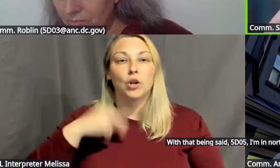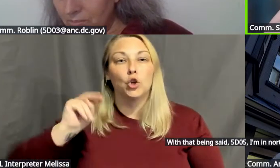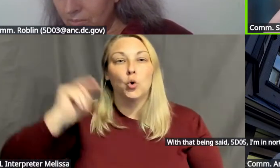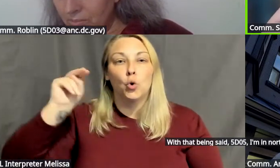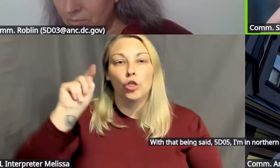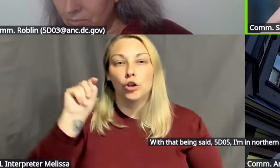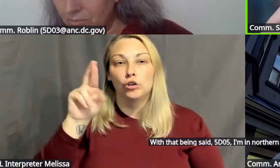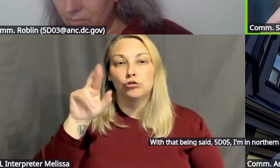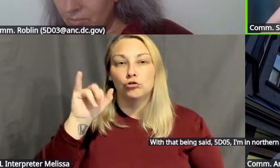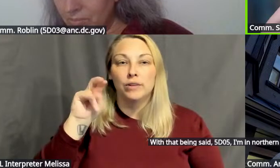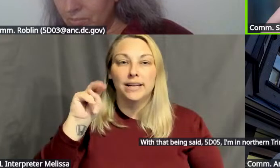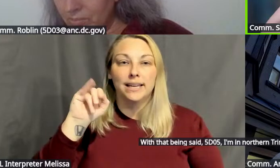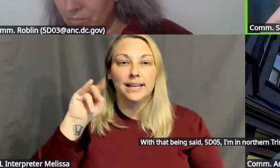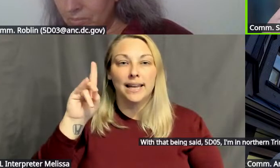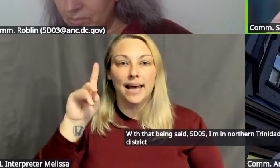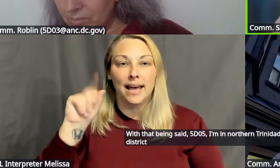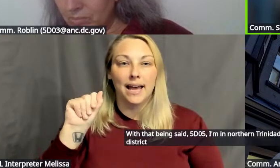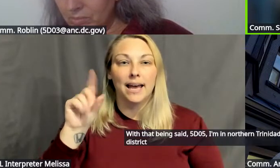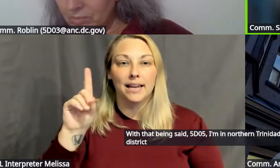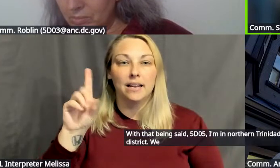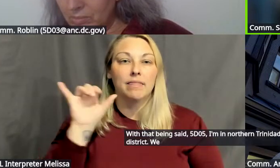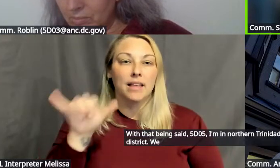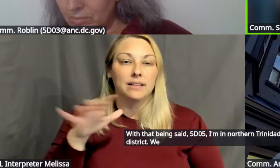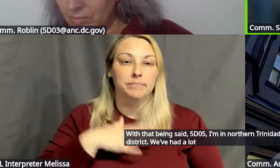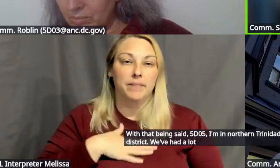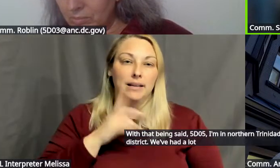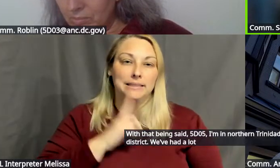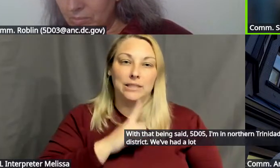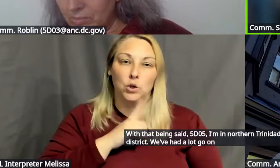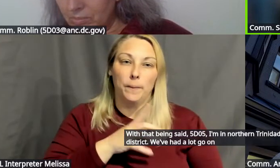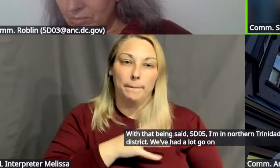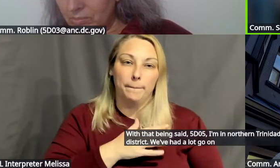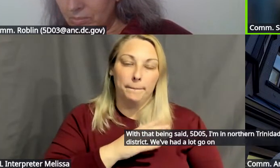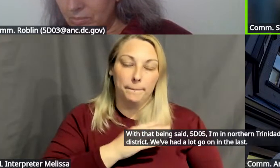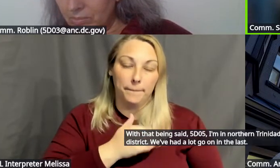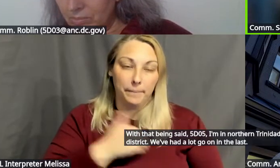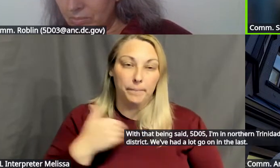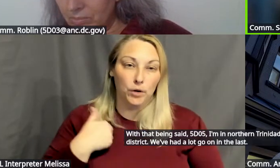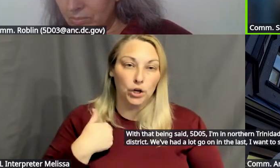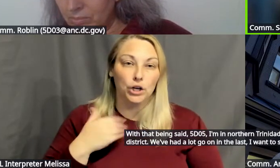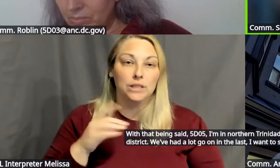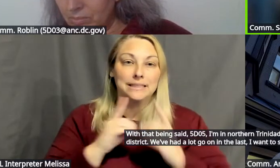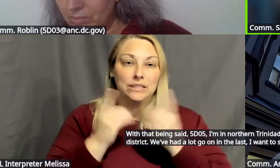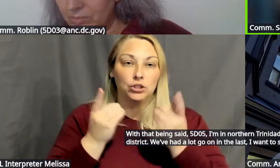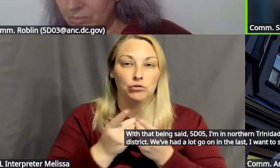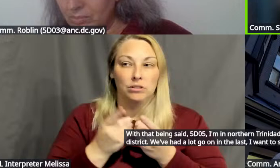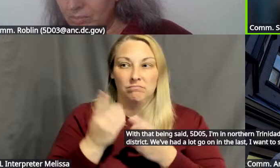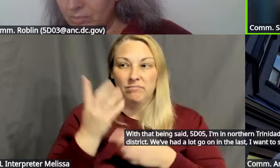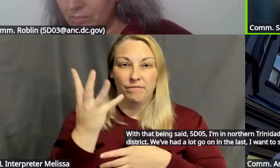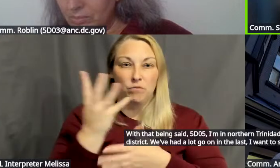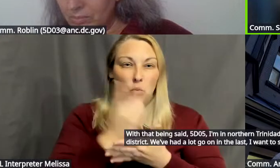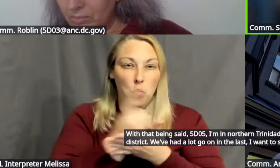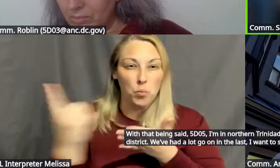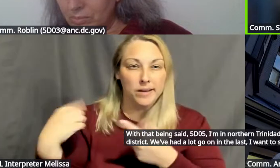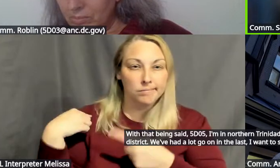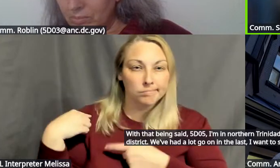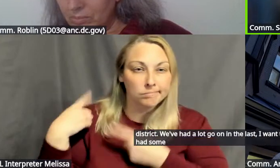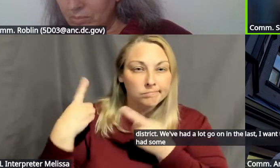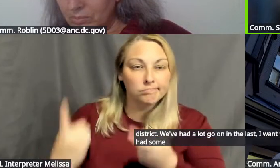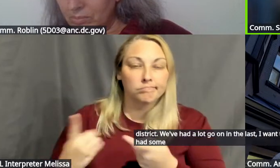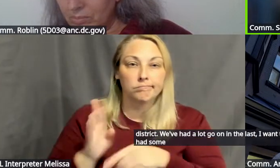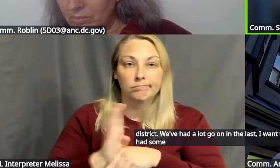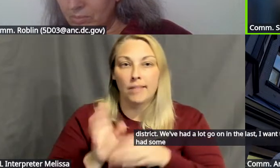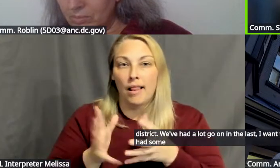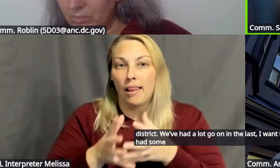member district. We've had a lot go on in the last, I want to say 4 weeks. We've had some